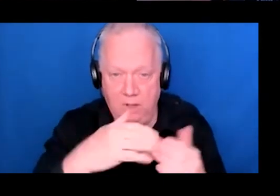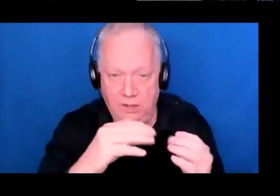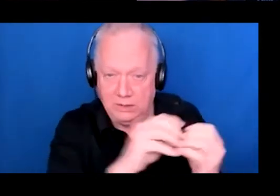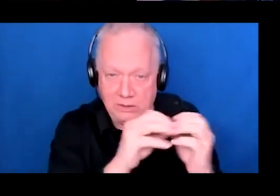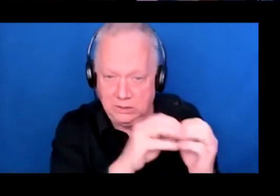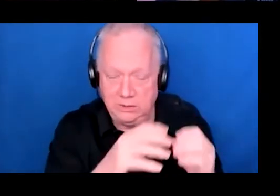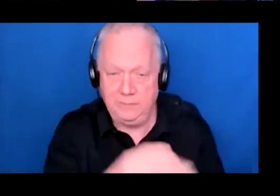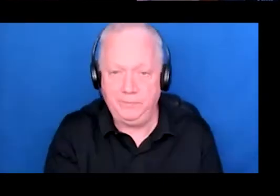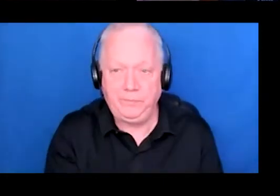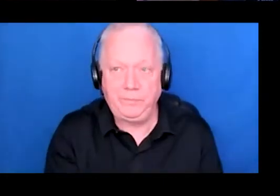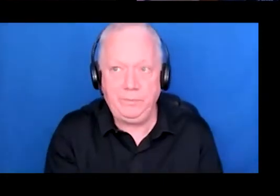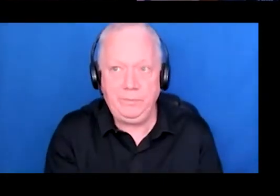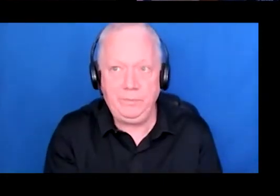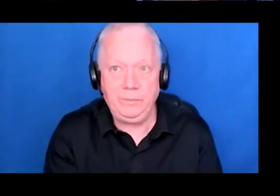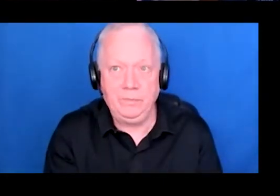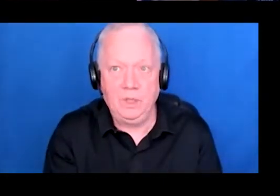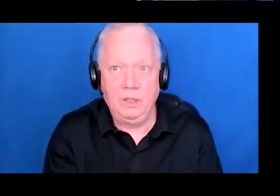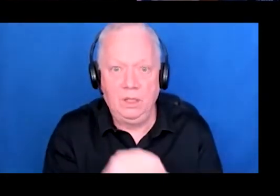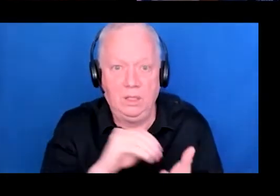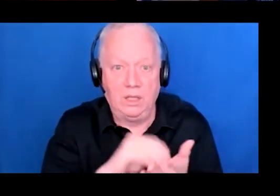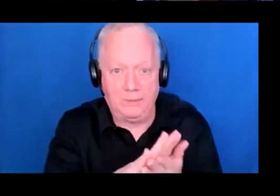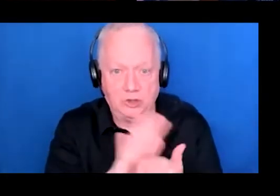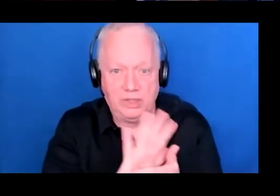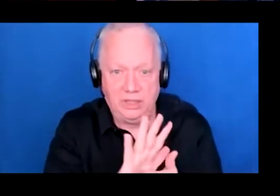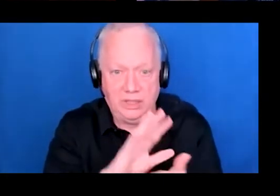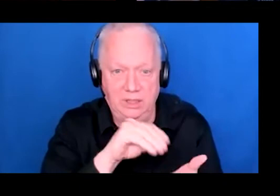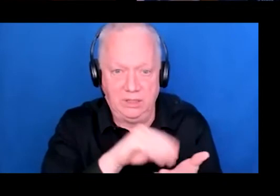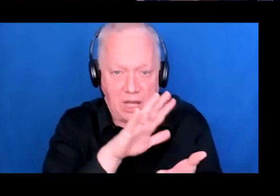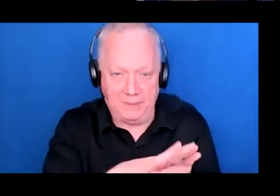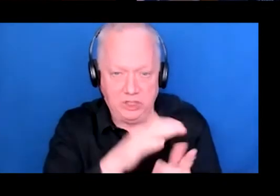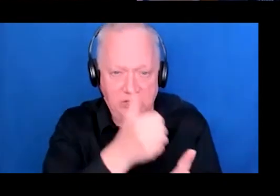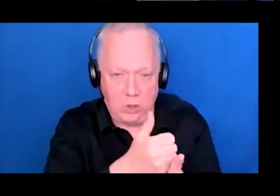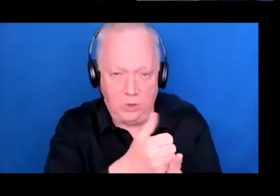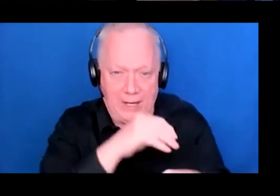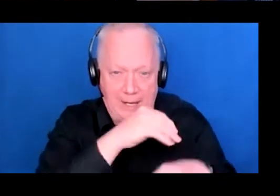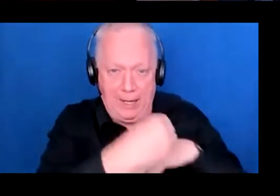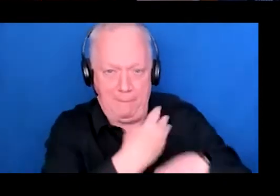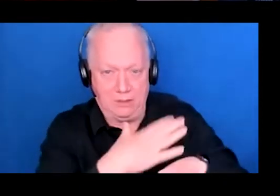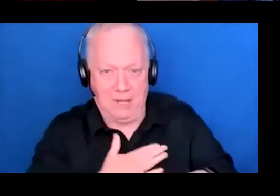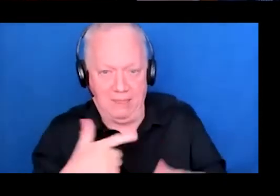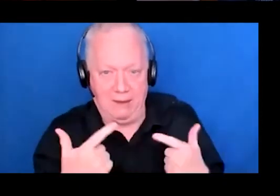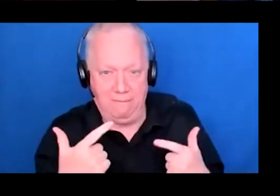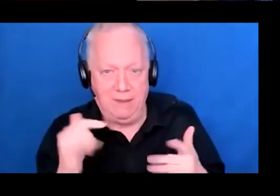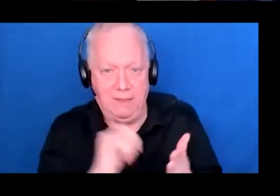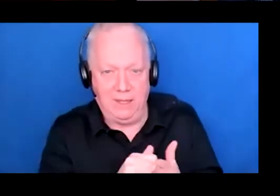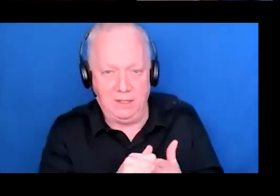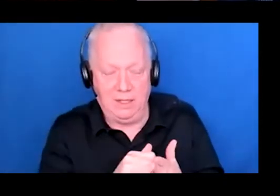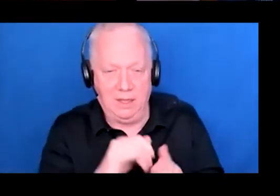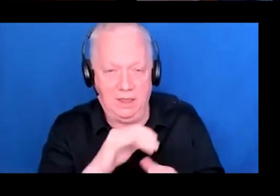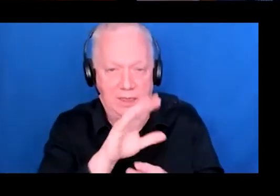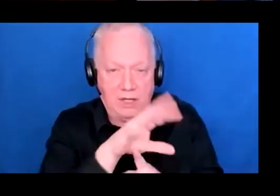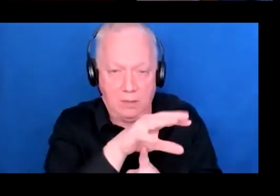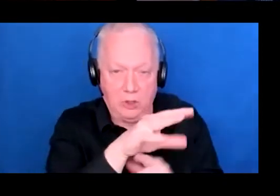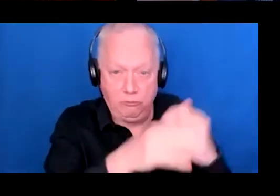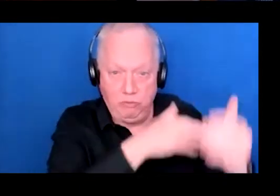was the documentary kind of documenting its own impact on my life, like that the documentary